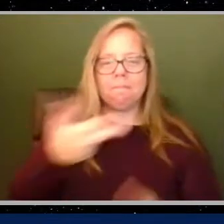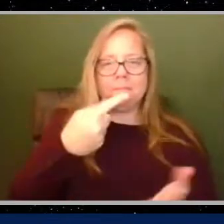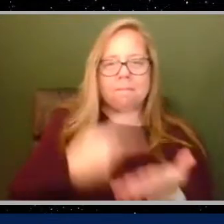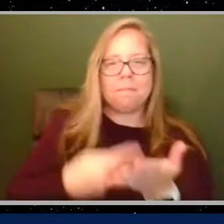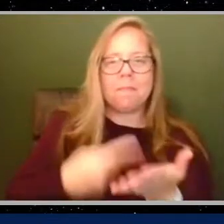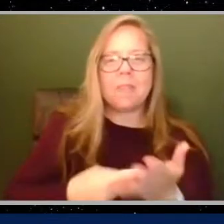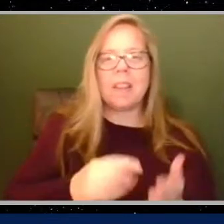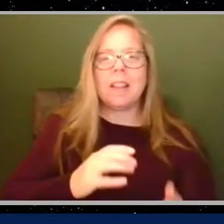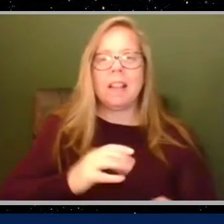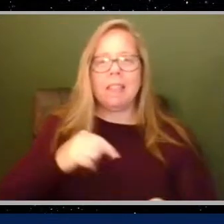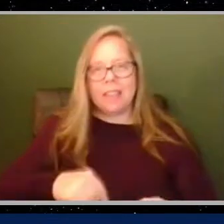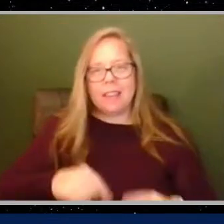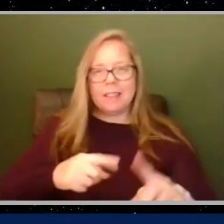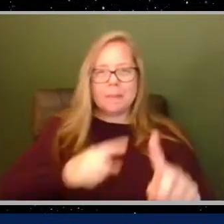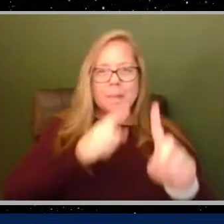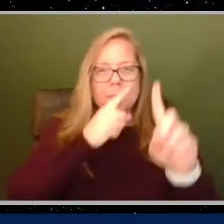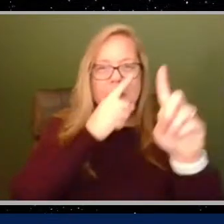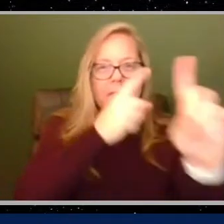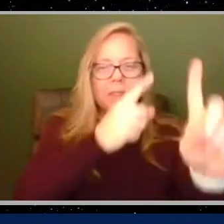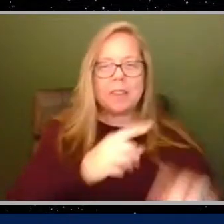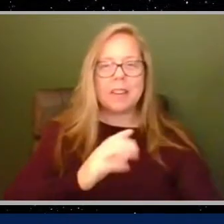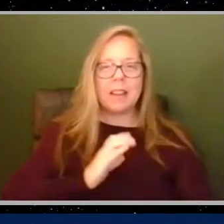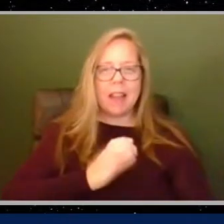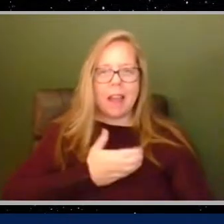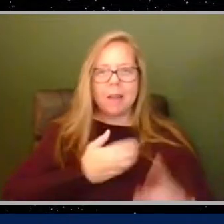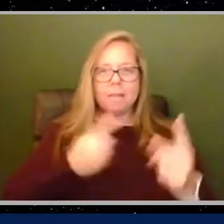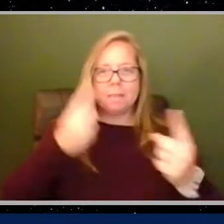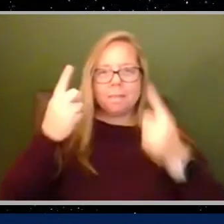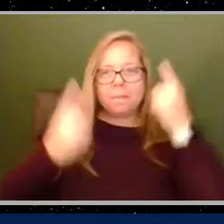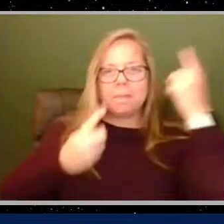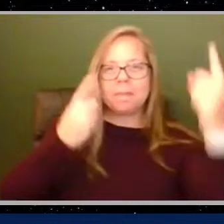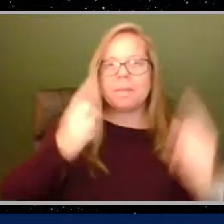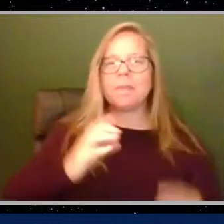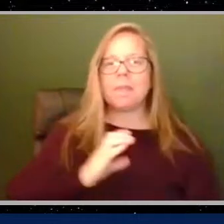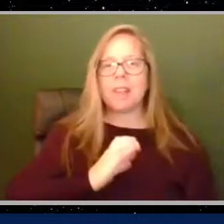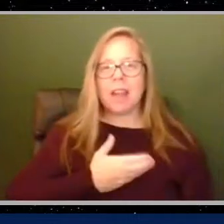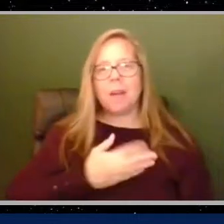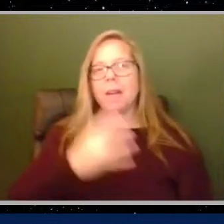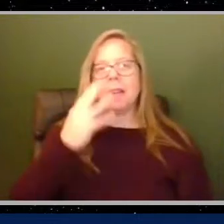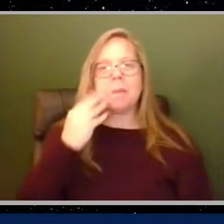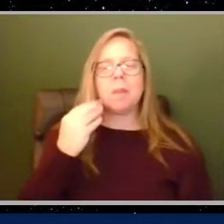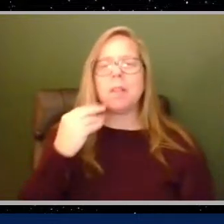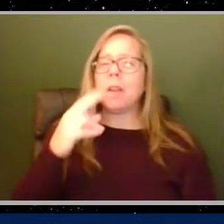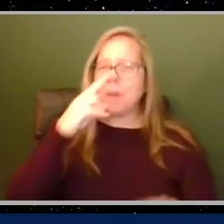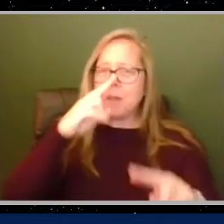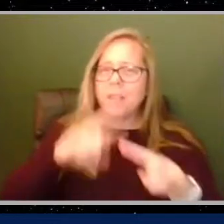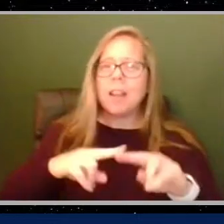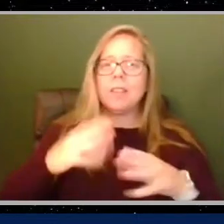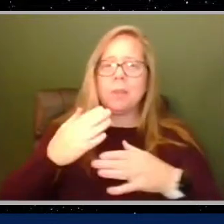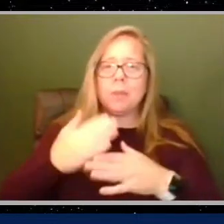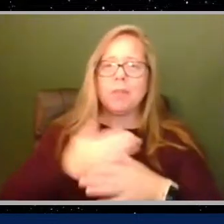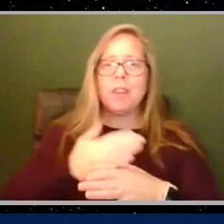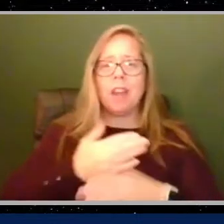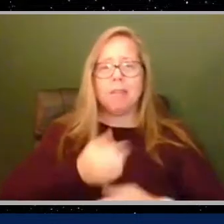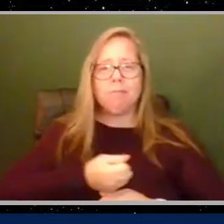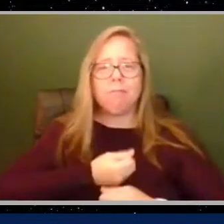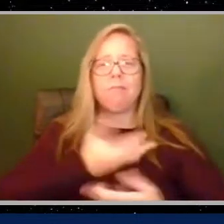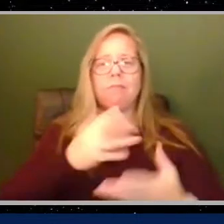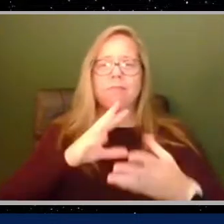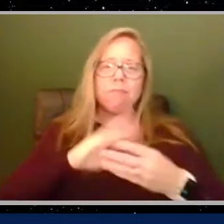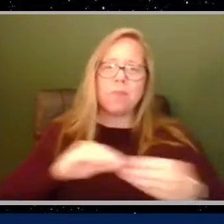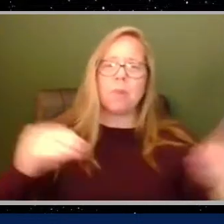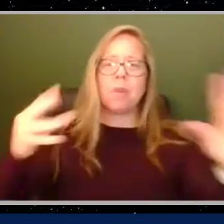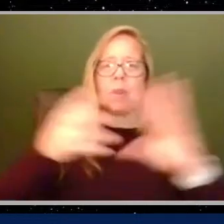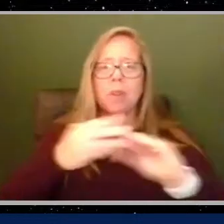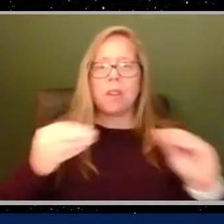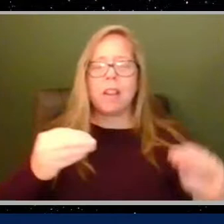our experiences. It was a lot of fun getting to relive the experience with people and also hearing those different stories, because obviously I